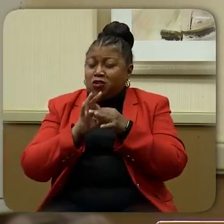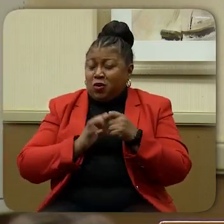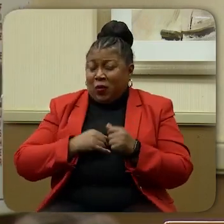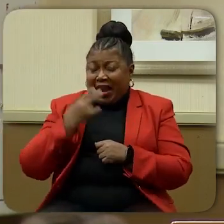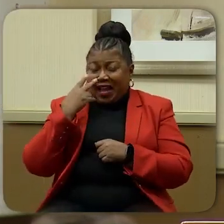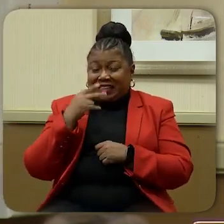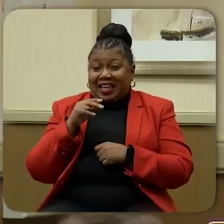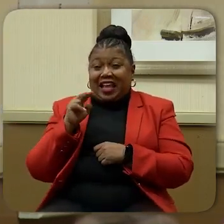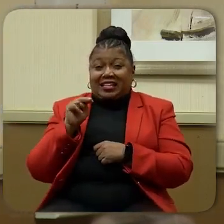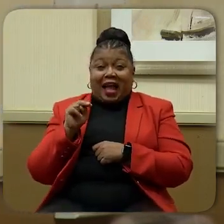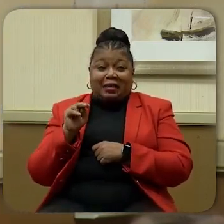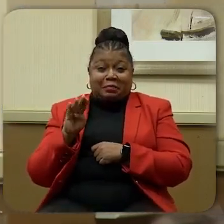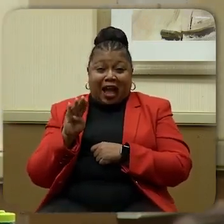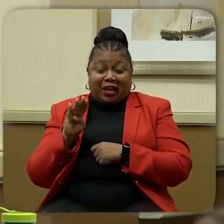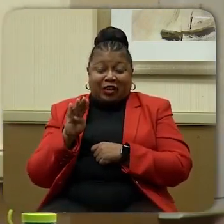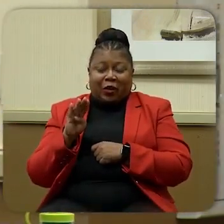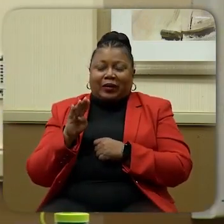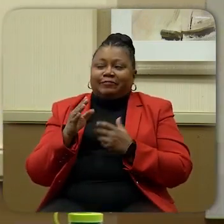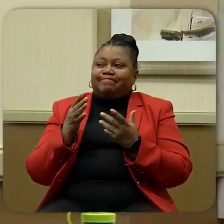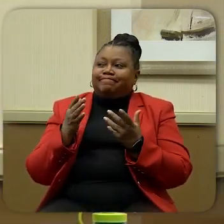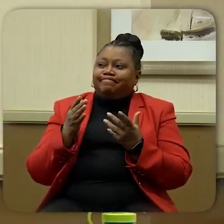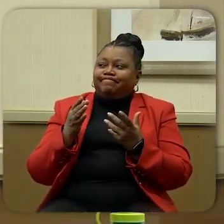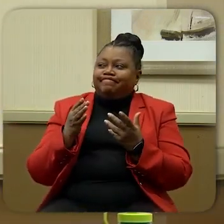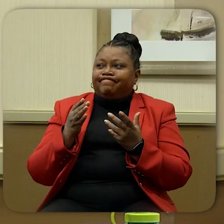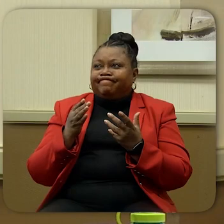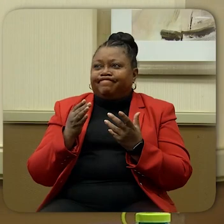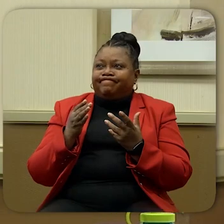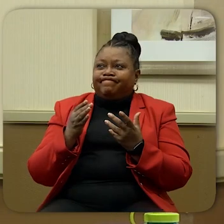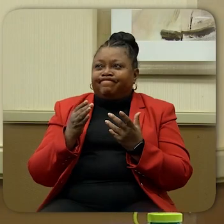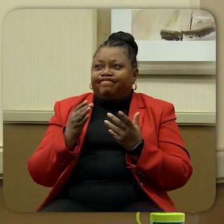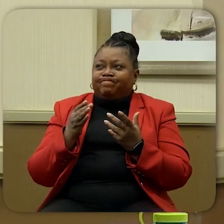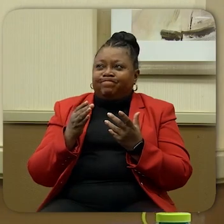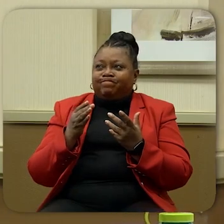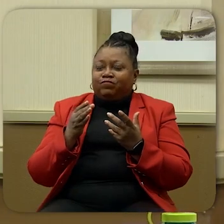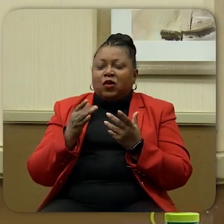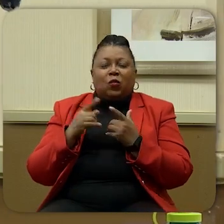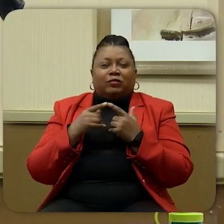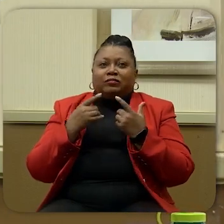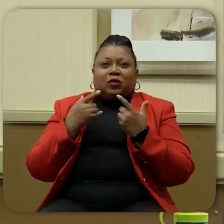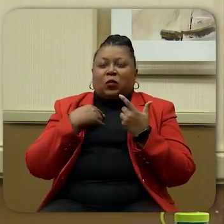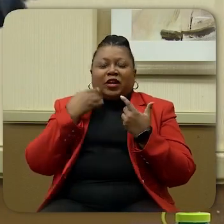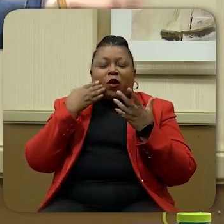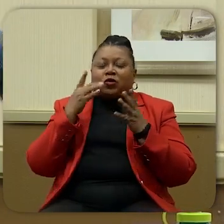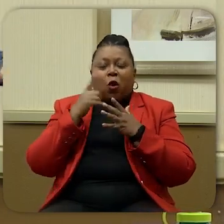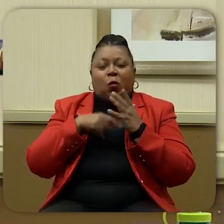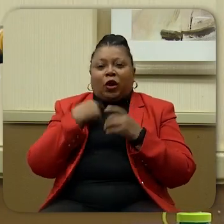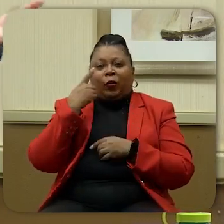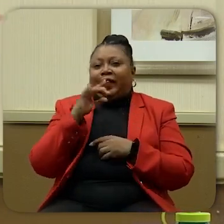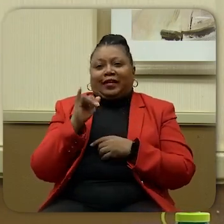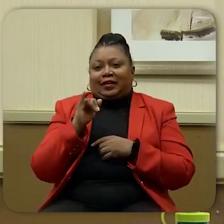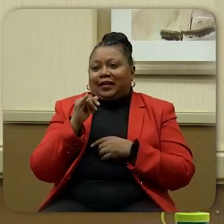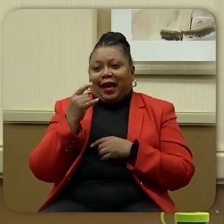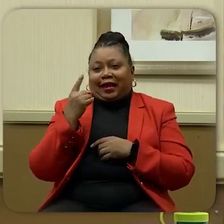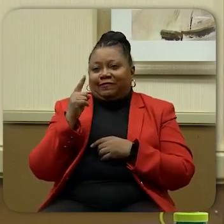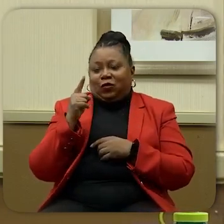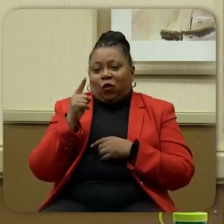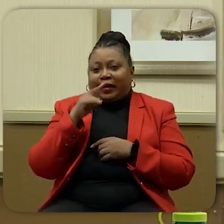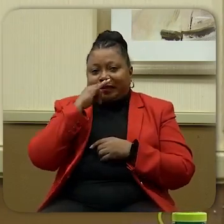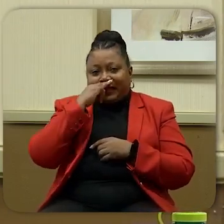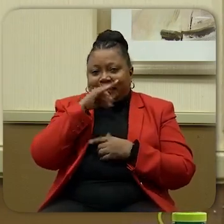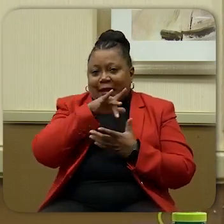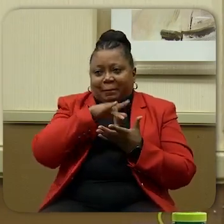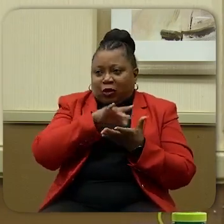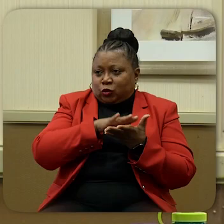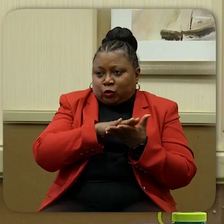see around non-binary is that it's, well, we don't know what it's gonna look like for, kids in